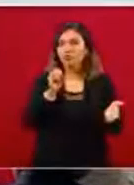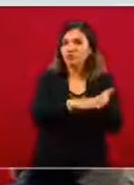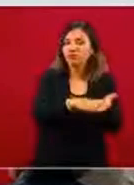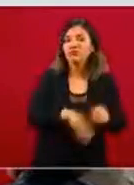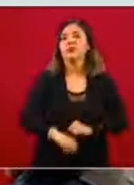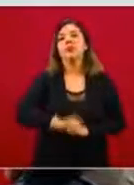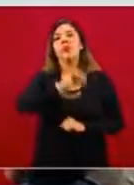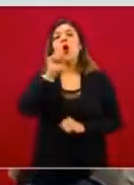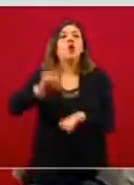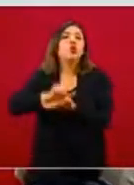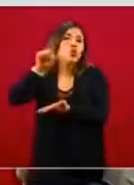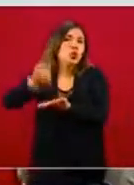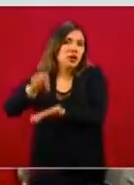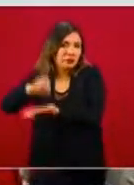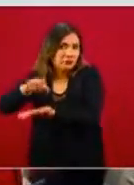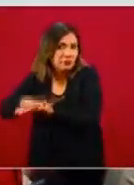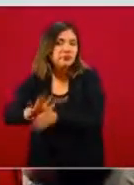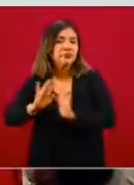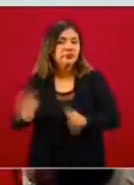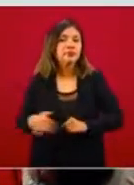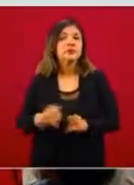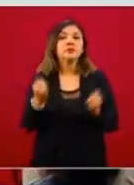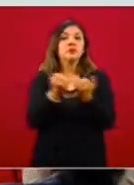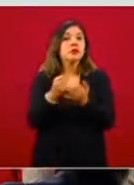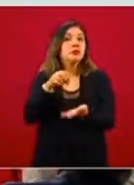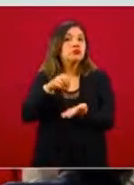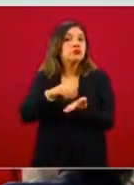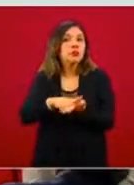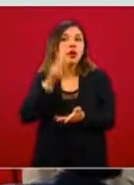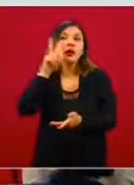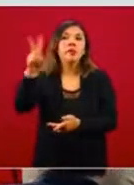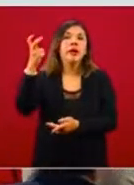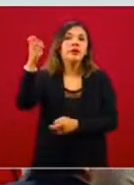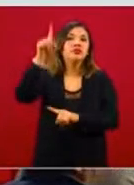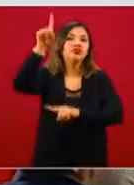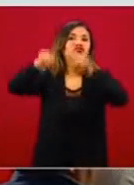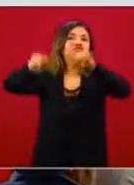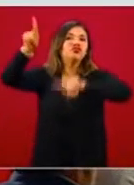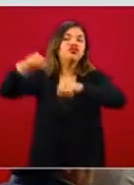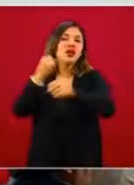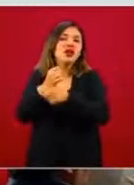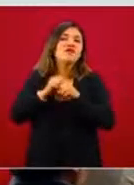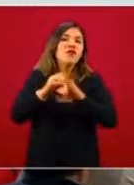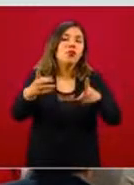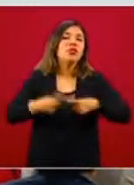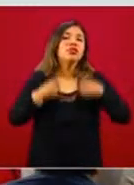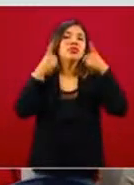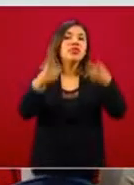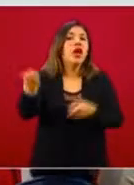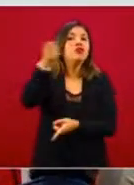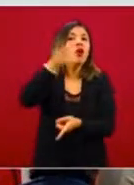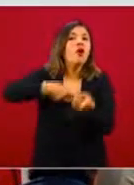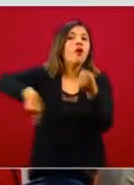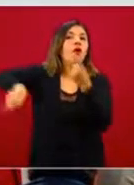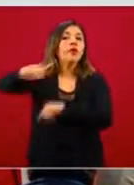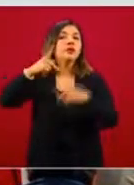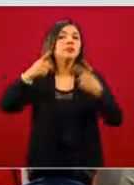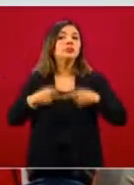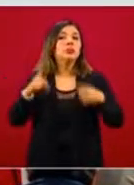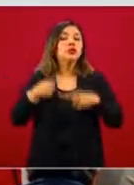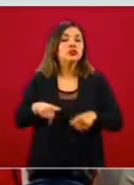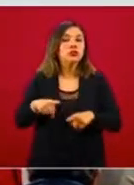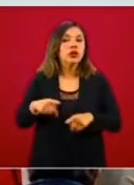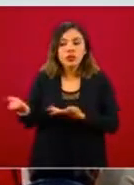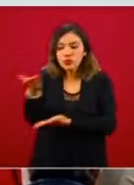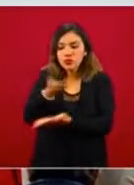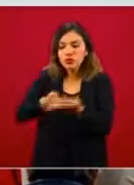by Facebook or it's registered by Twitter. And voila. That's how Facebook, Twitter, and